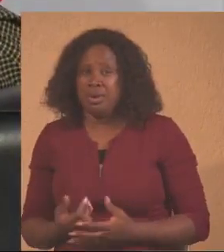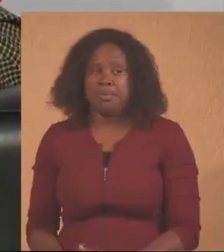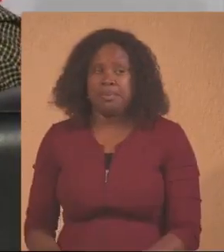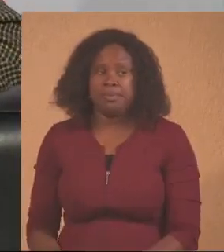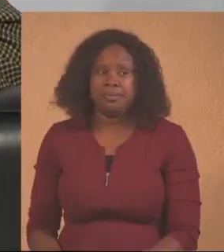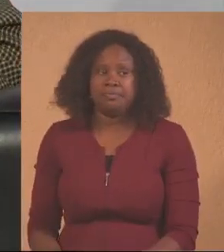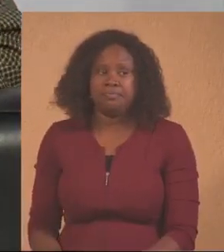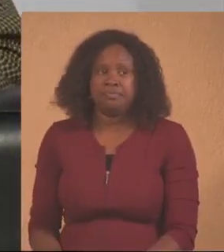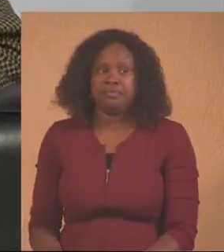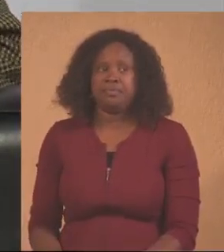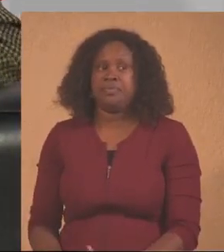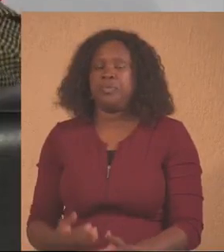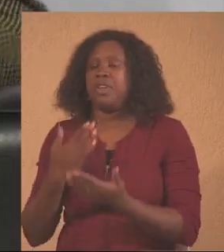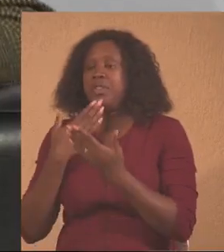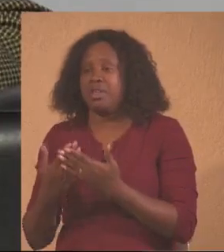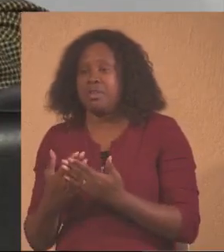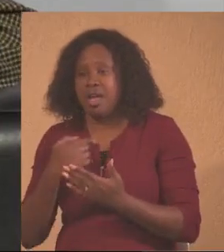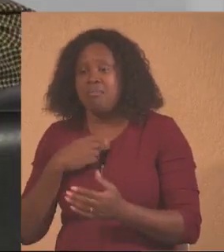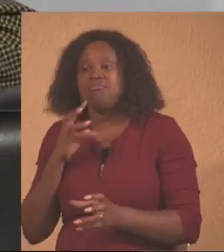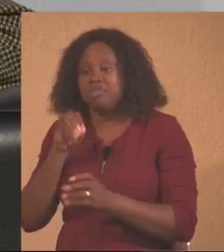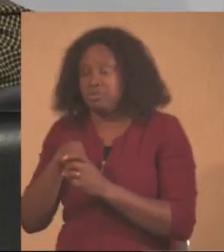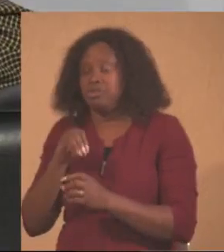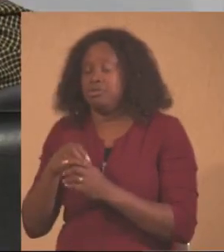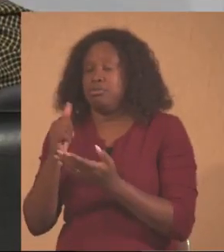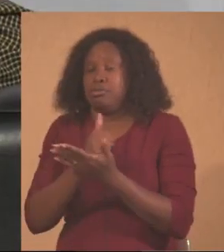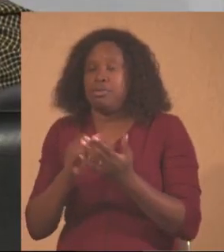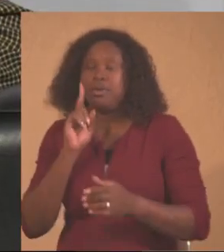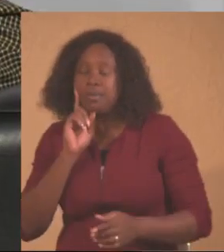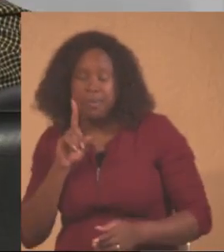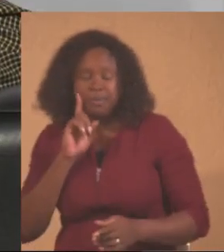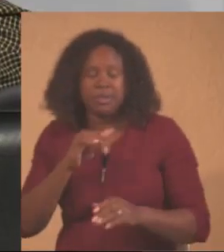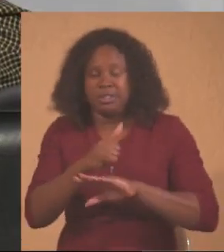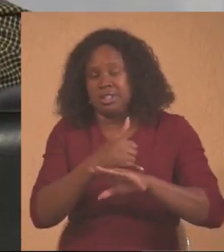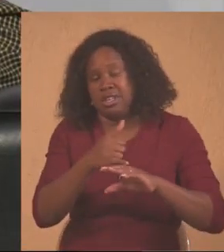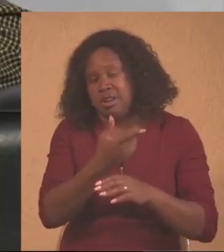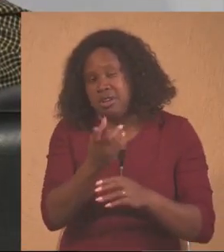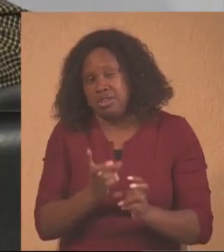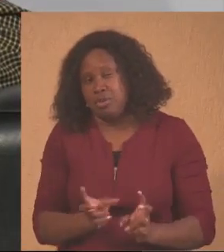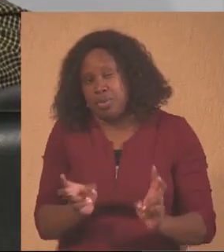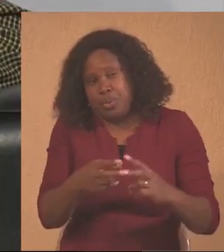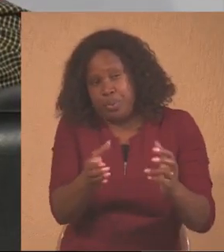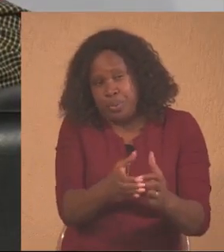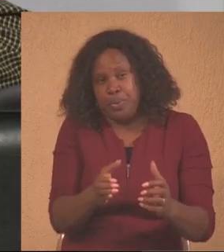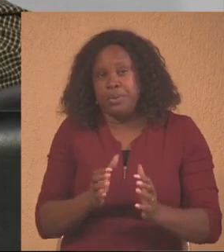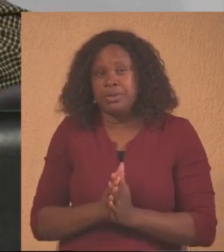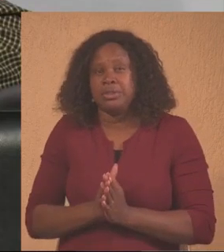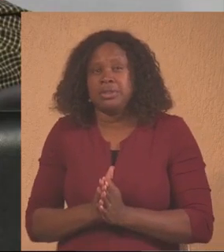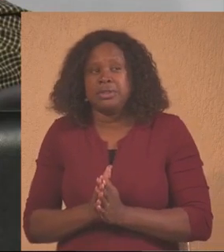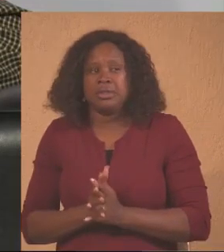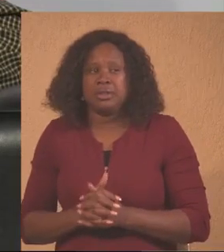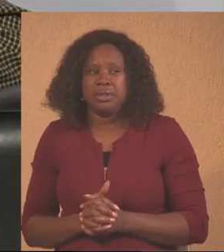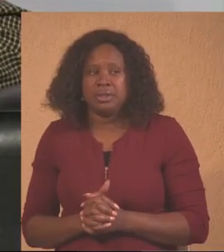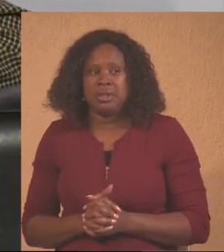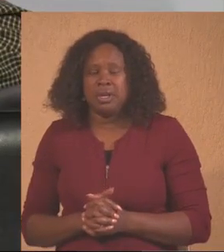that question I'm directly involved in the inspection of these places and certify